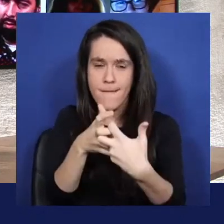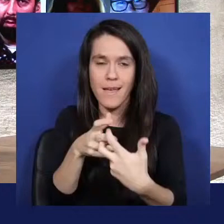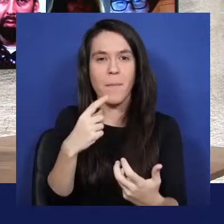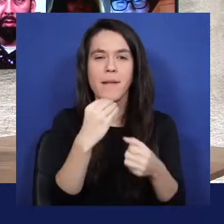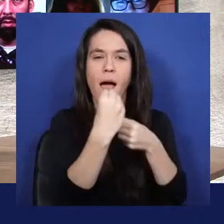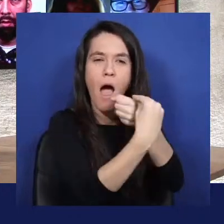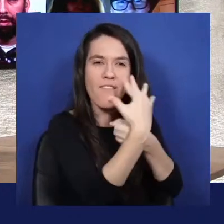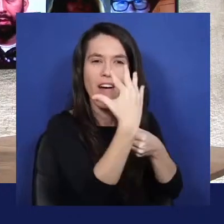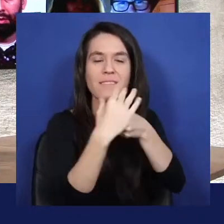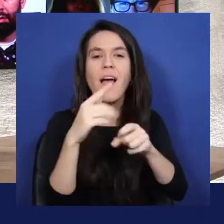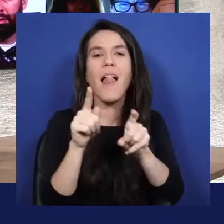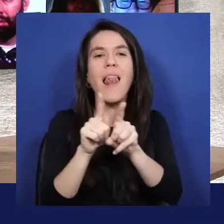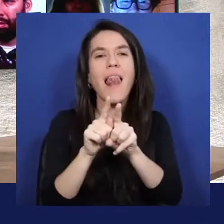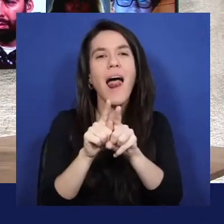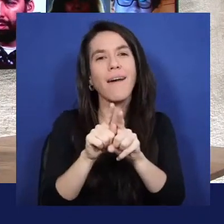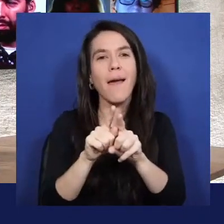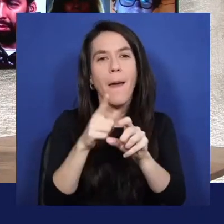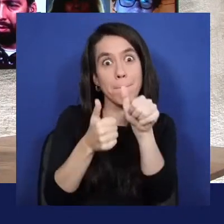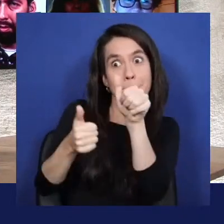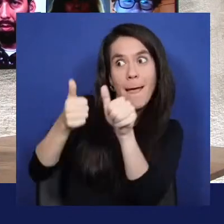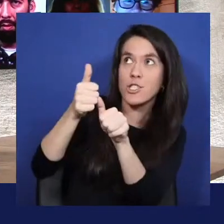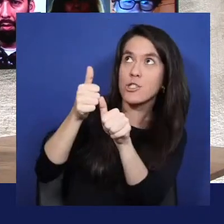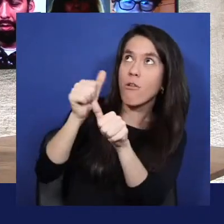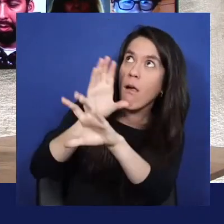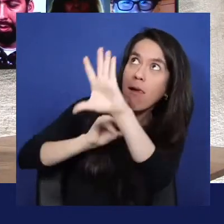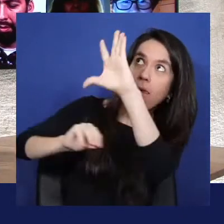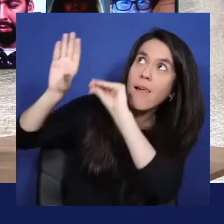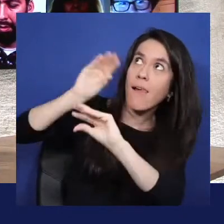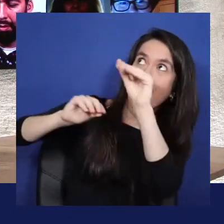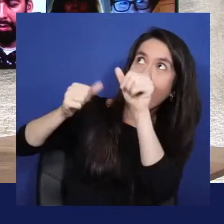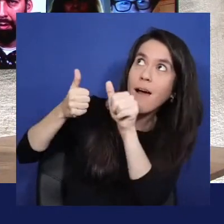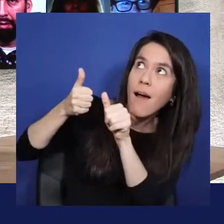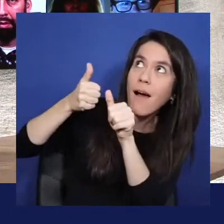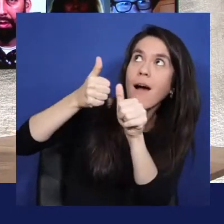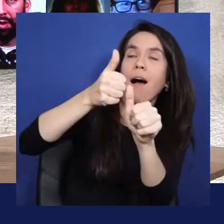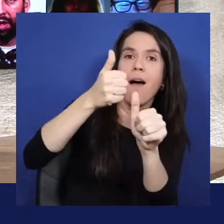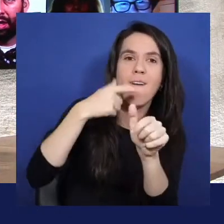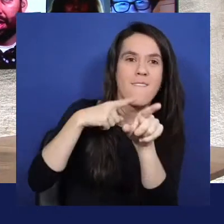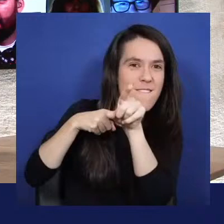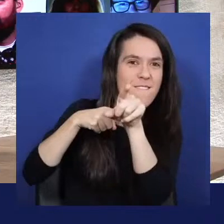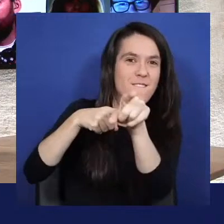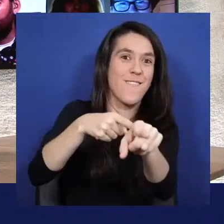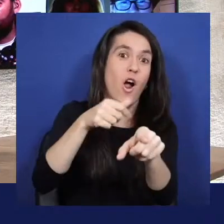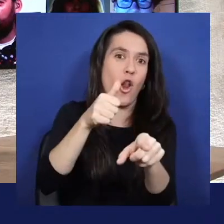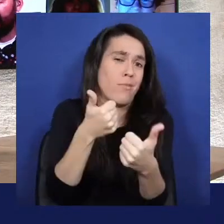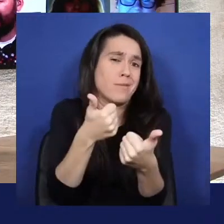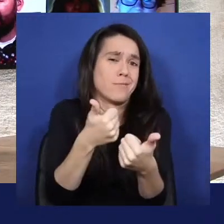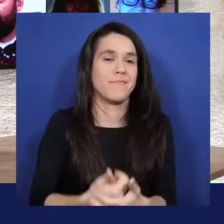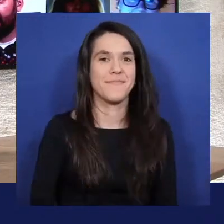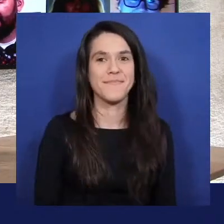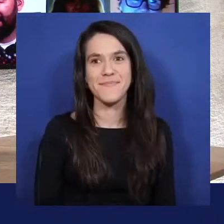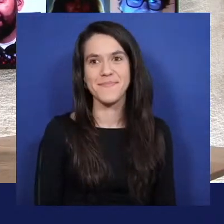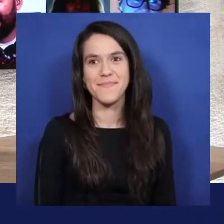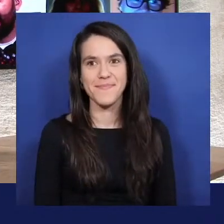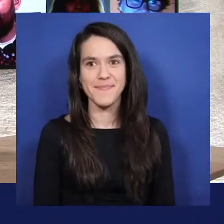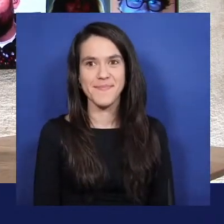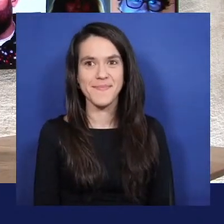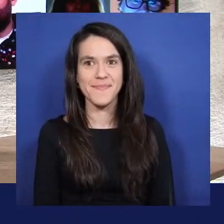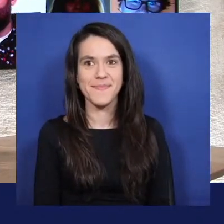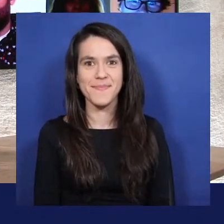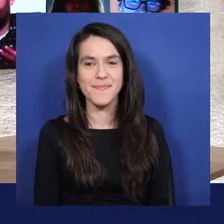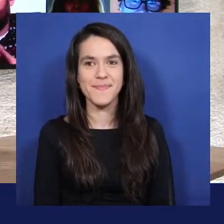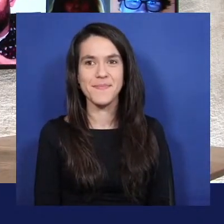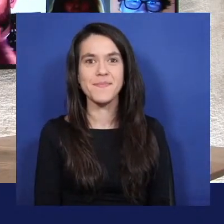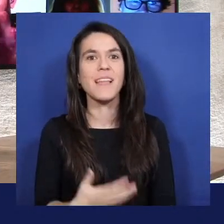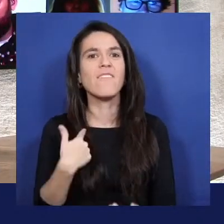mentor, but just start building, because I think that's the way you learn. That's awesome. So there's a couple questions in the chat that I want to throw